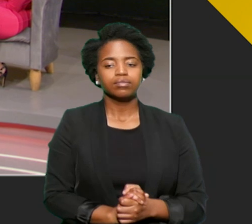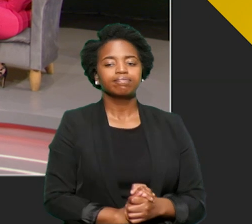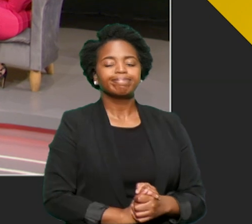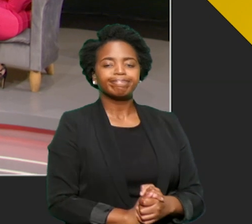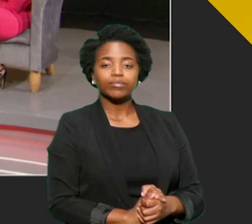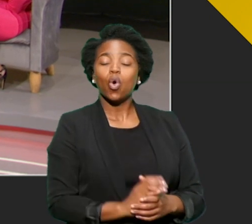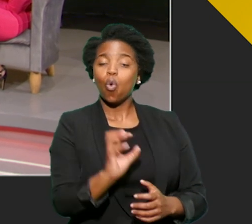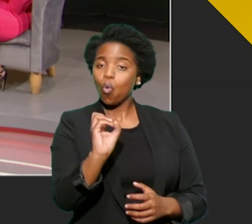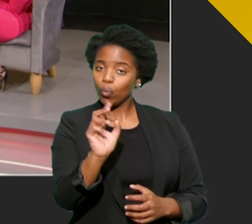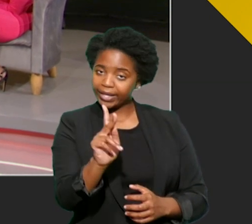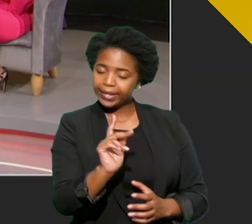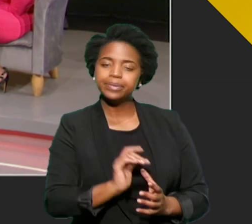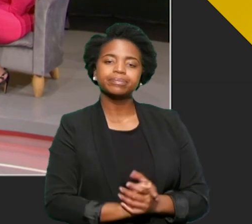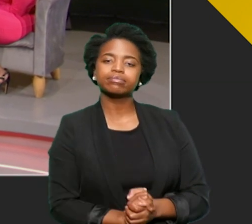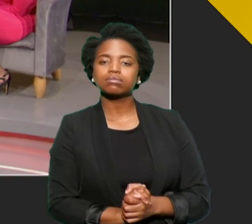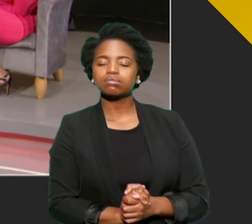Okay.